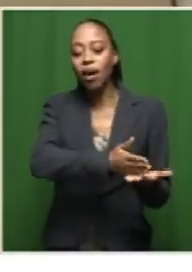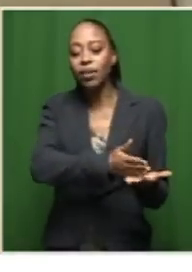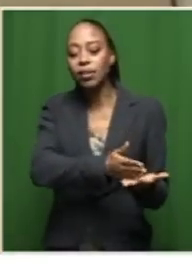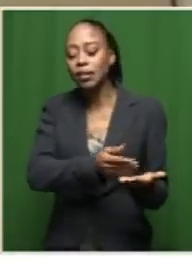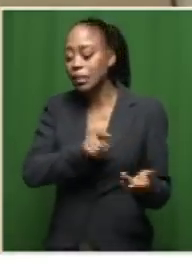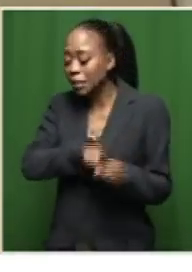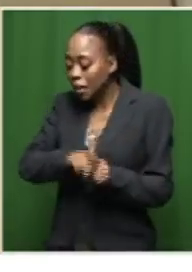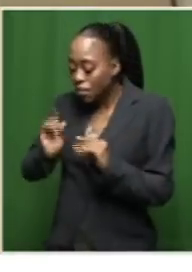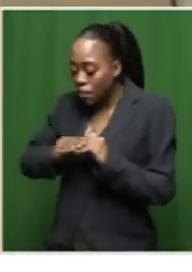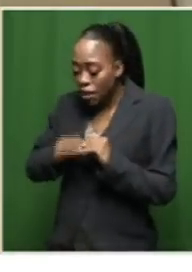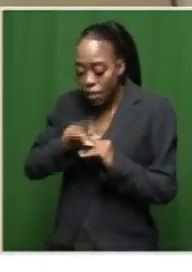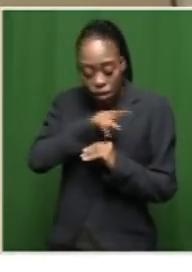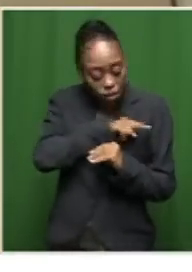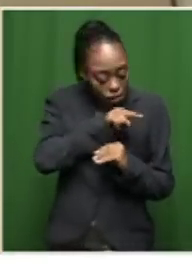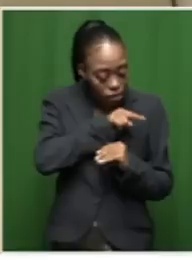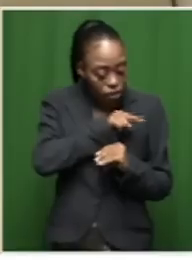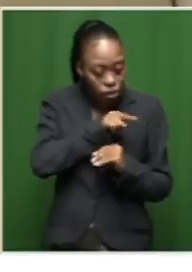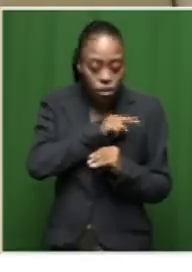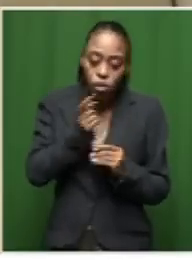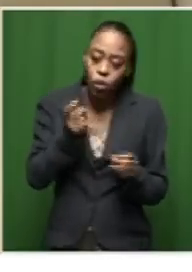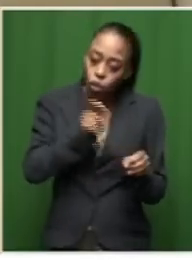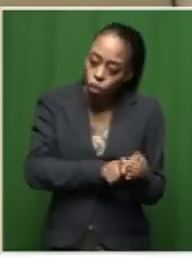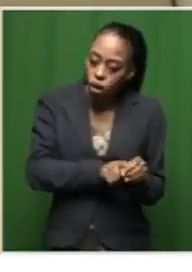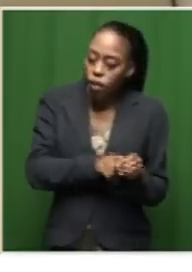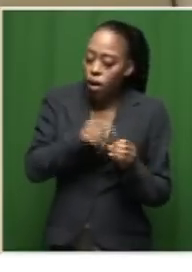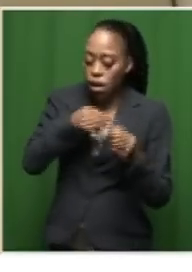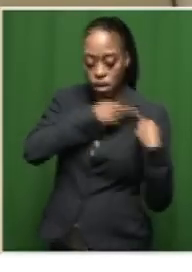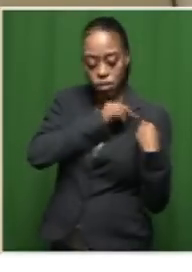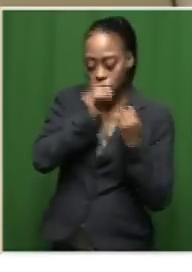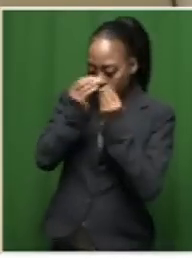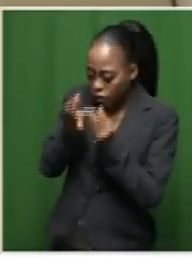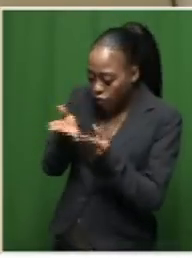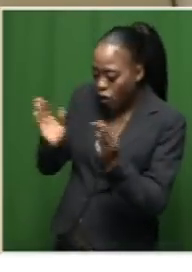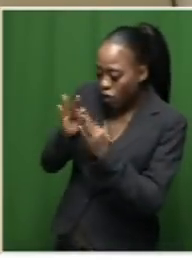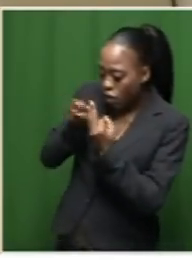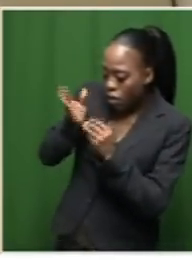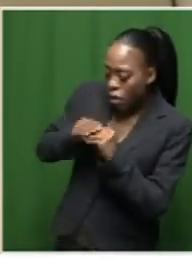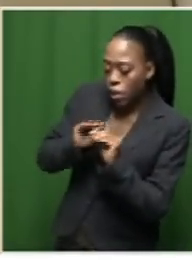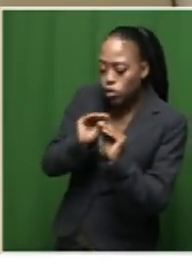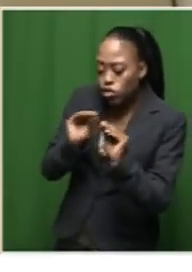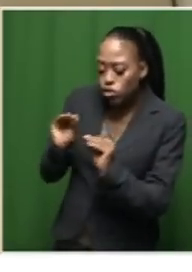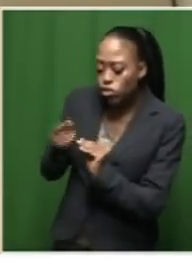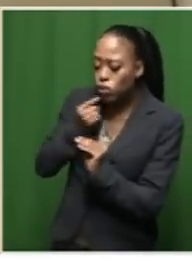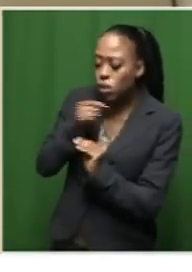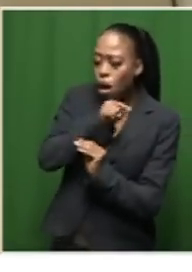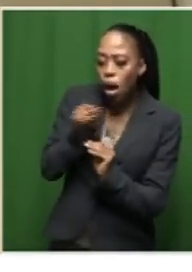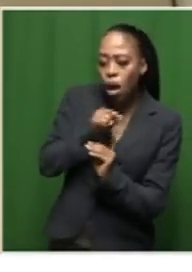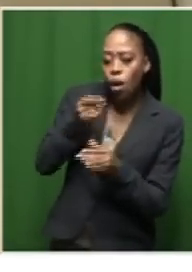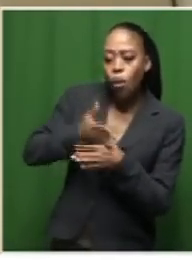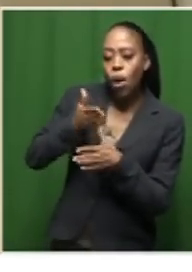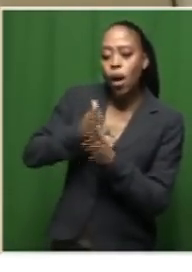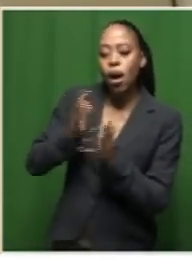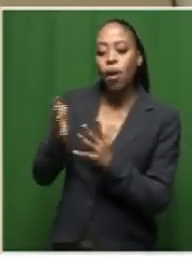Members also have a responsibility to teach and to impart